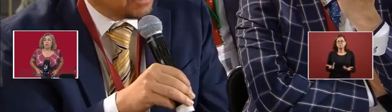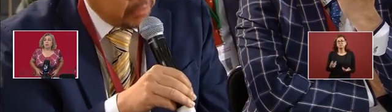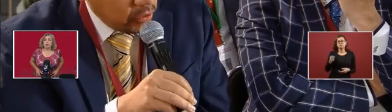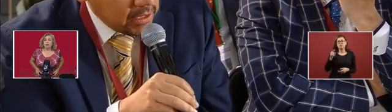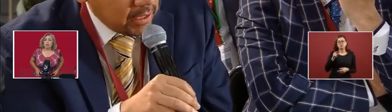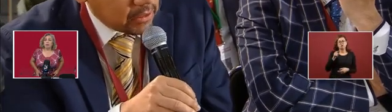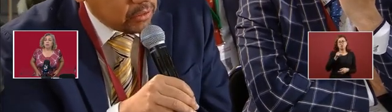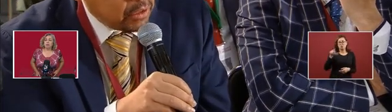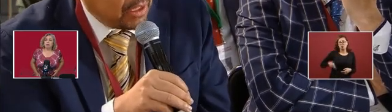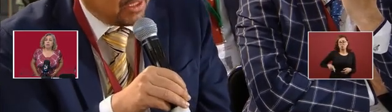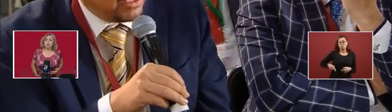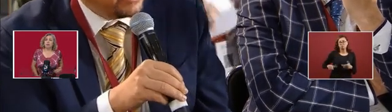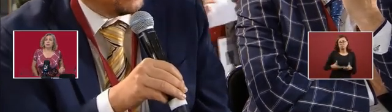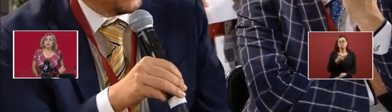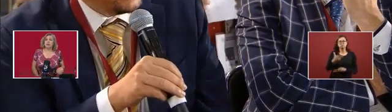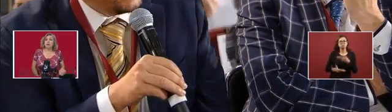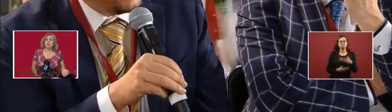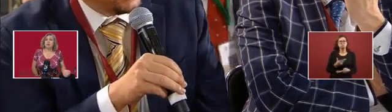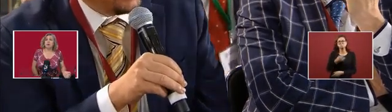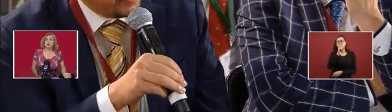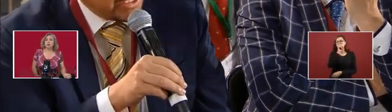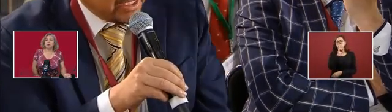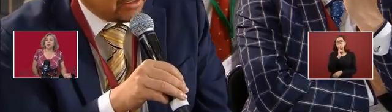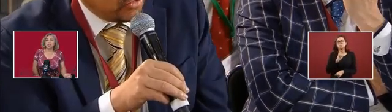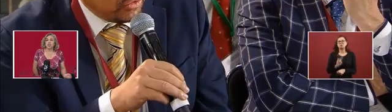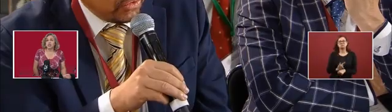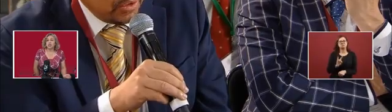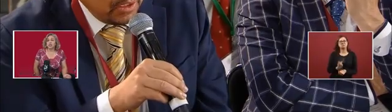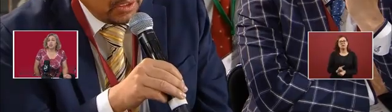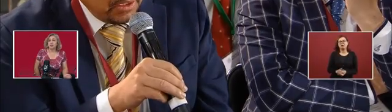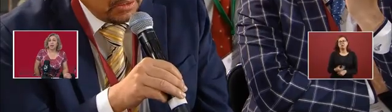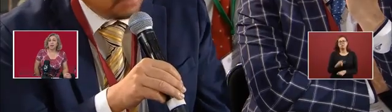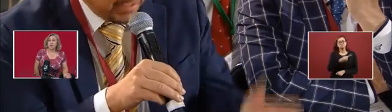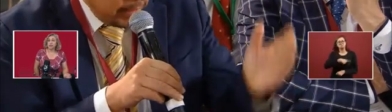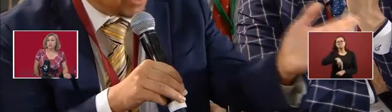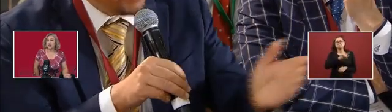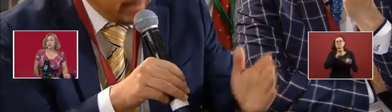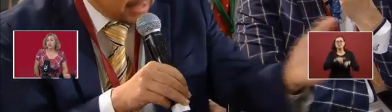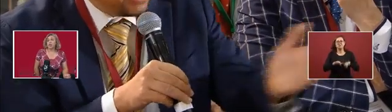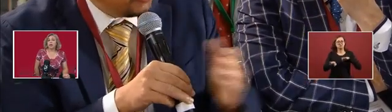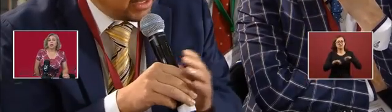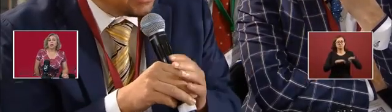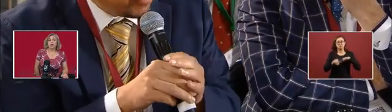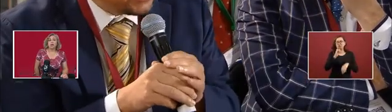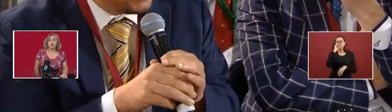corn and they leave it out there. Their corn in trucks.